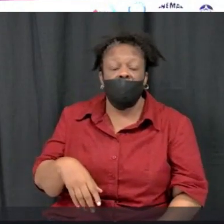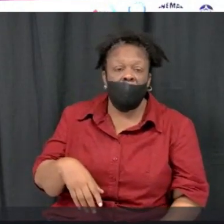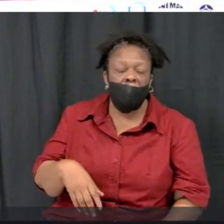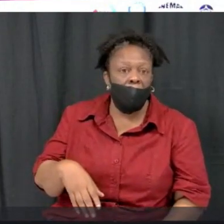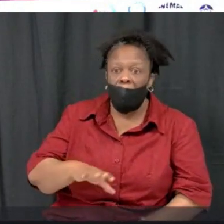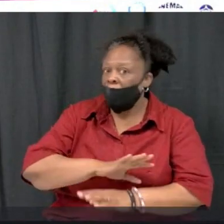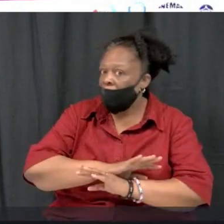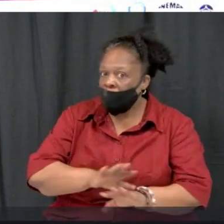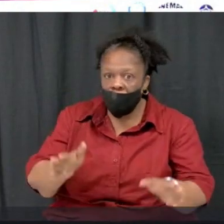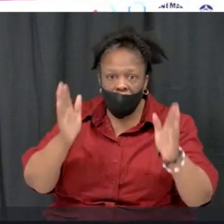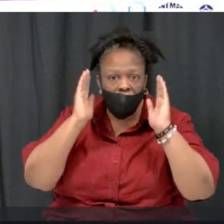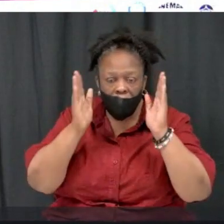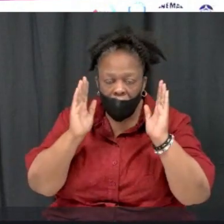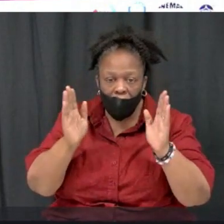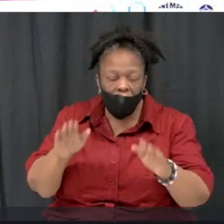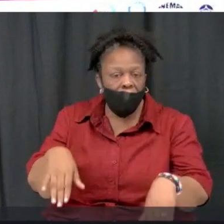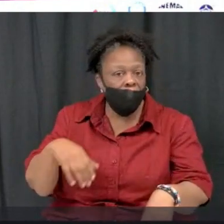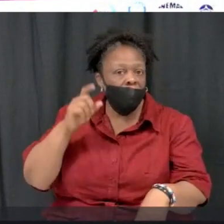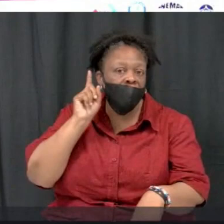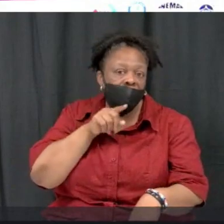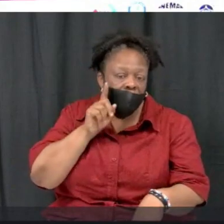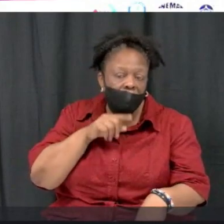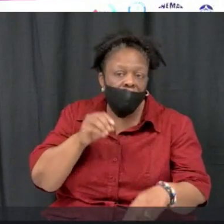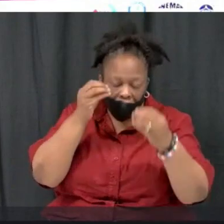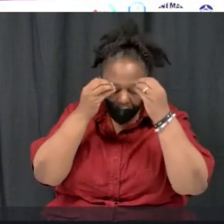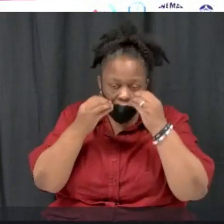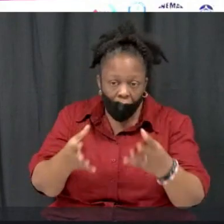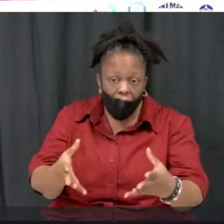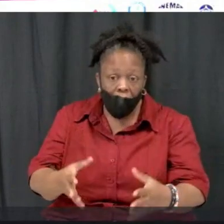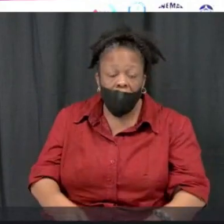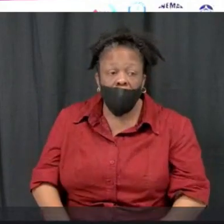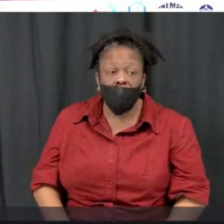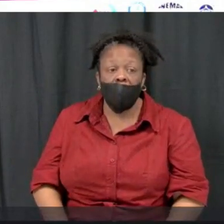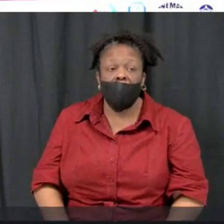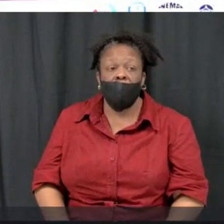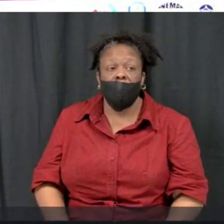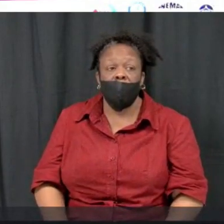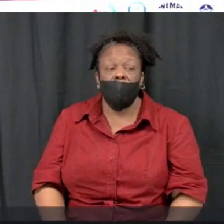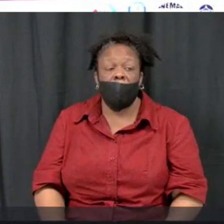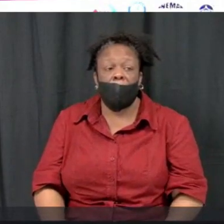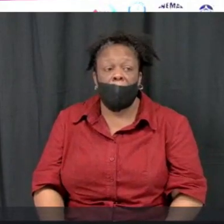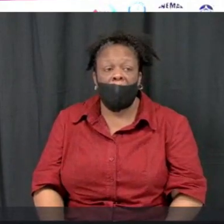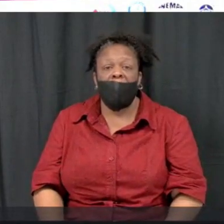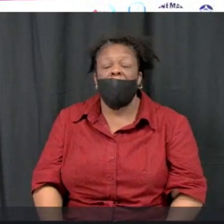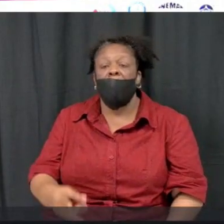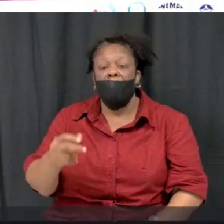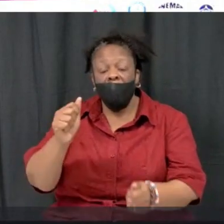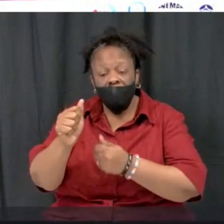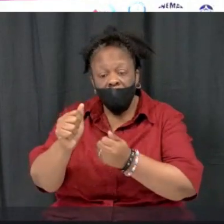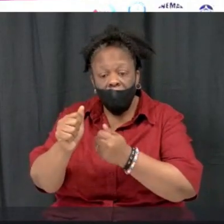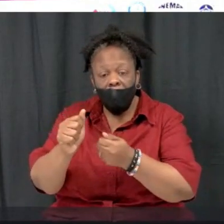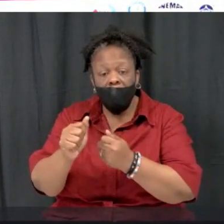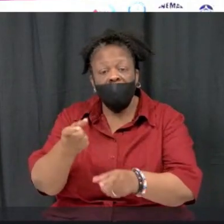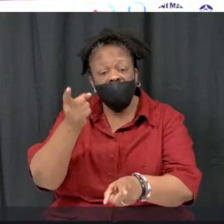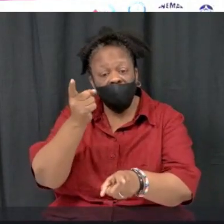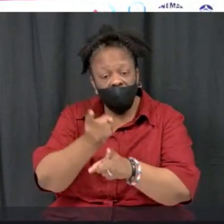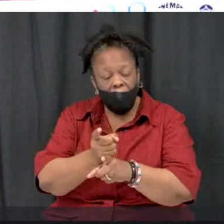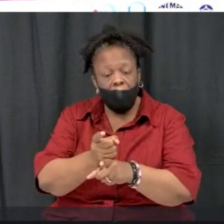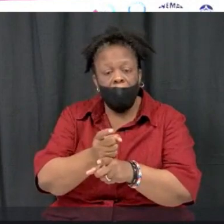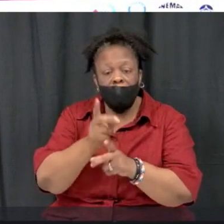today, and I'm asking the public, please, just follow sources that